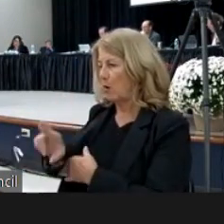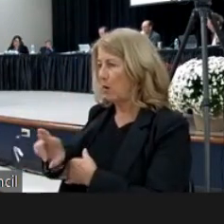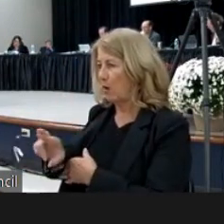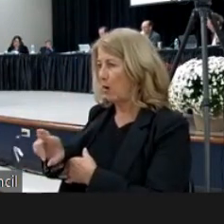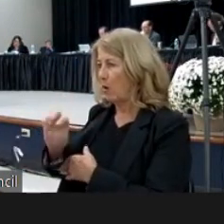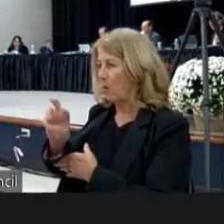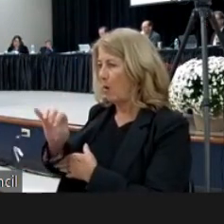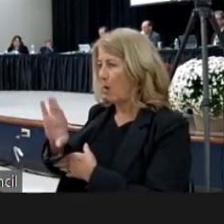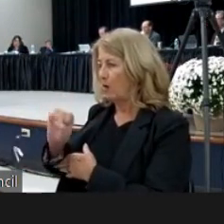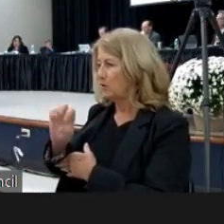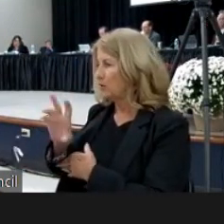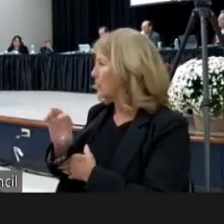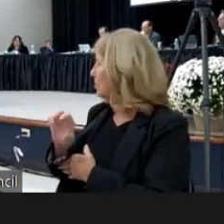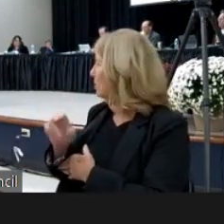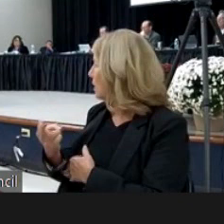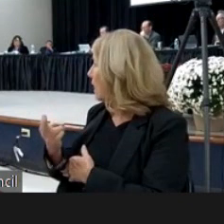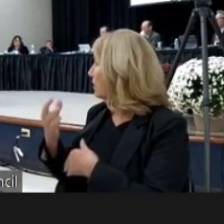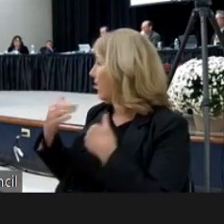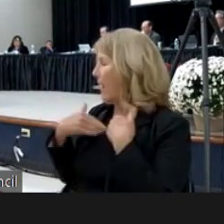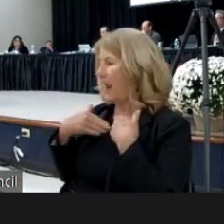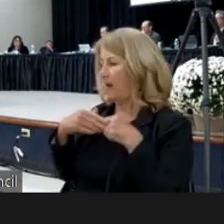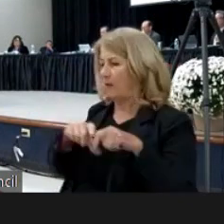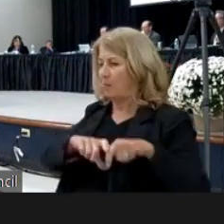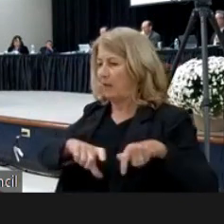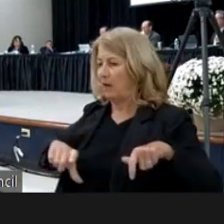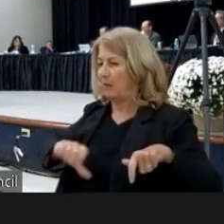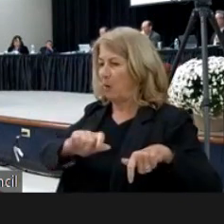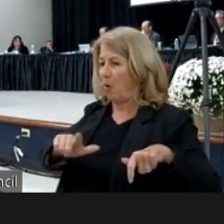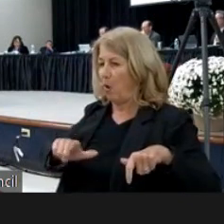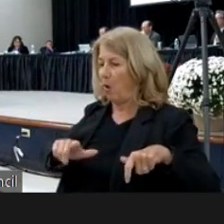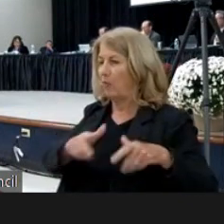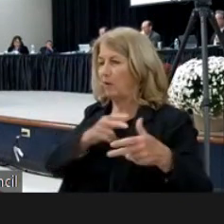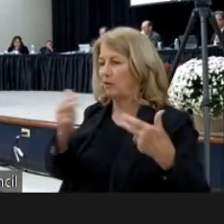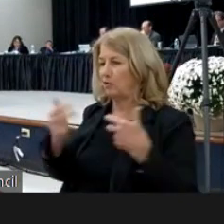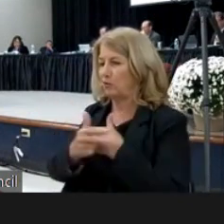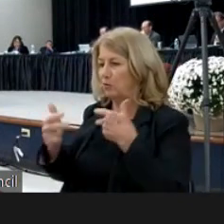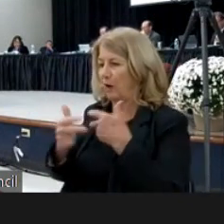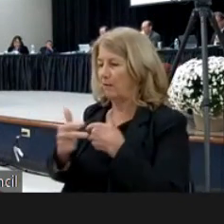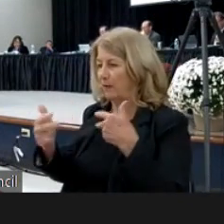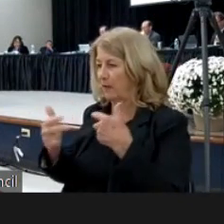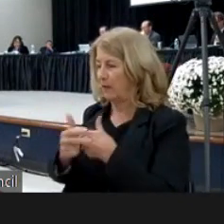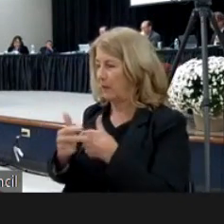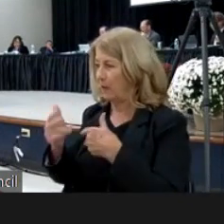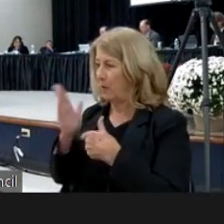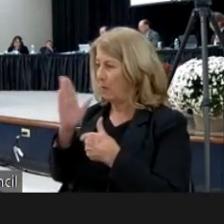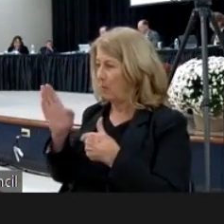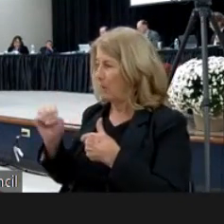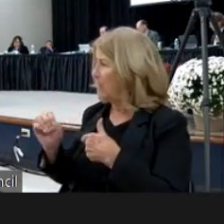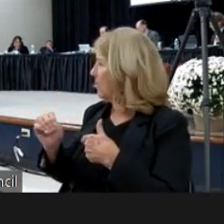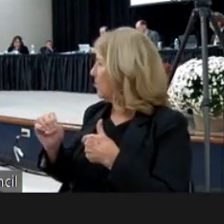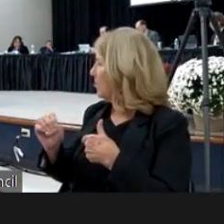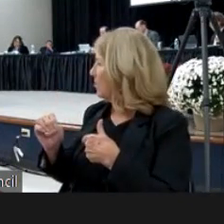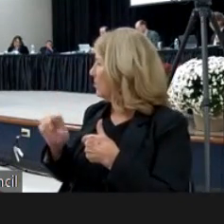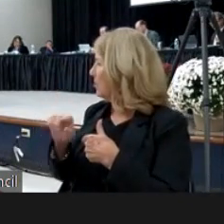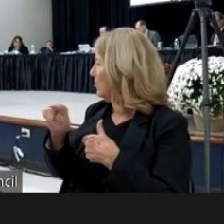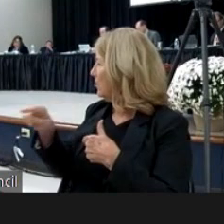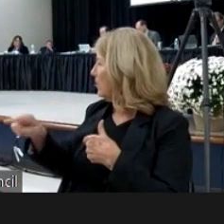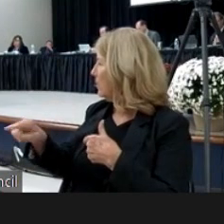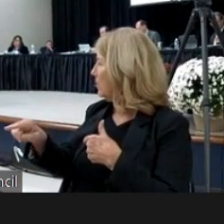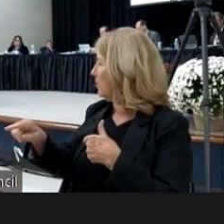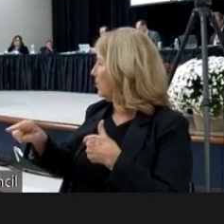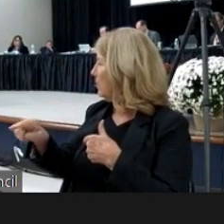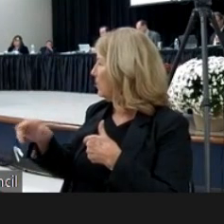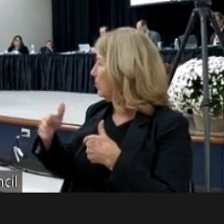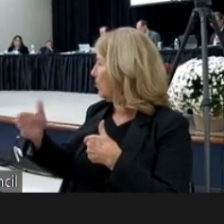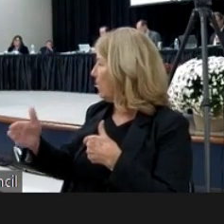here. There is a median there, so all the traffic will have to be right in, right out only. There was